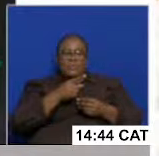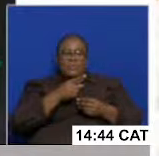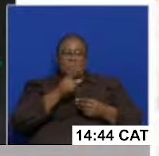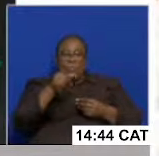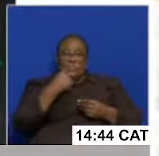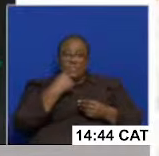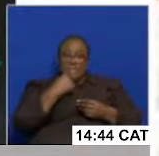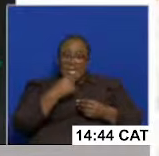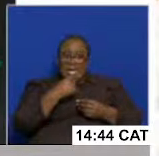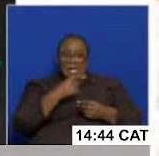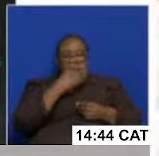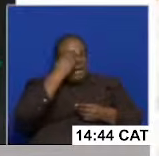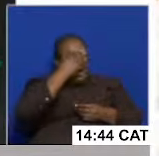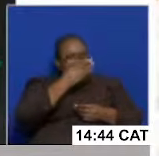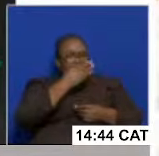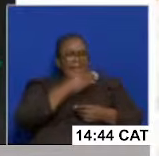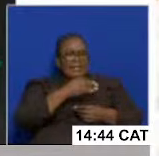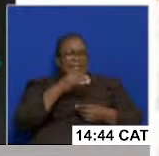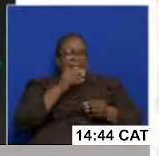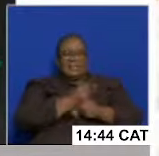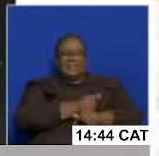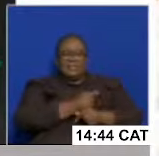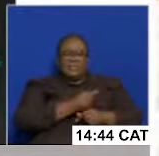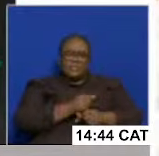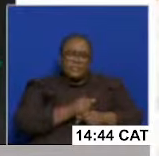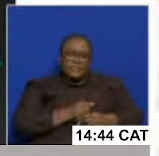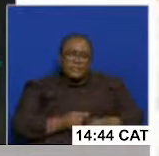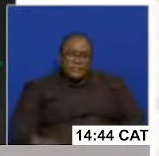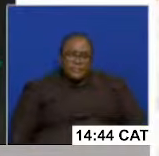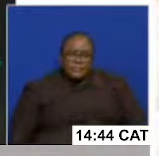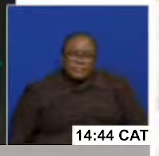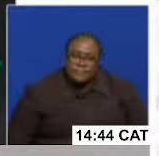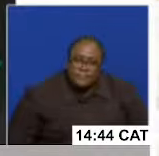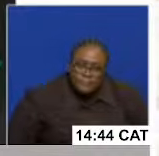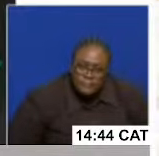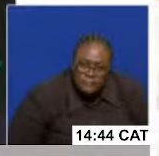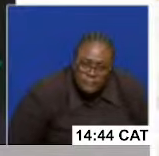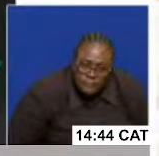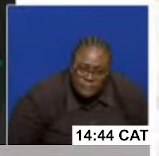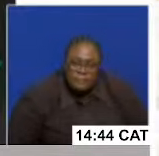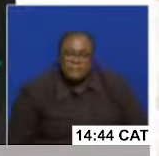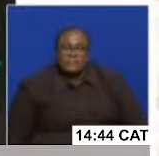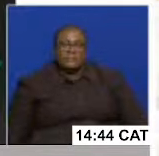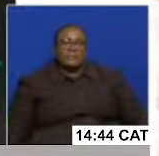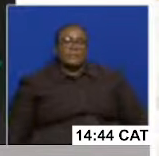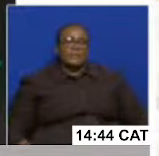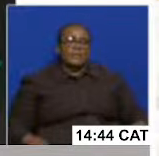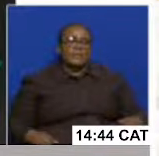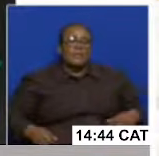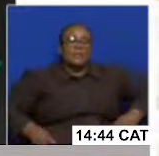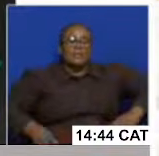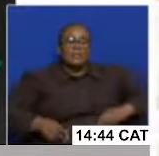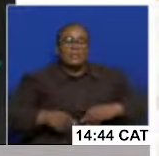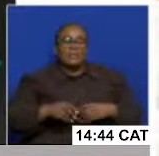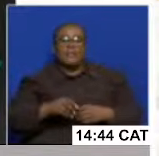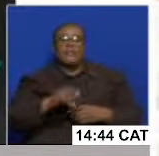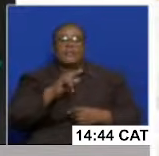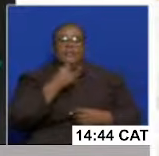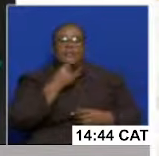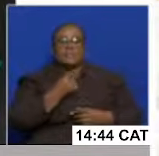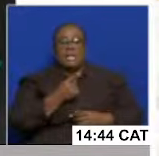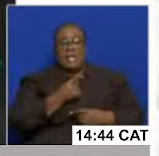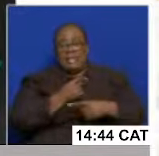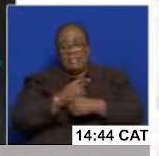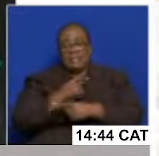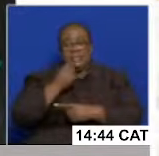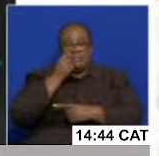Yes. And the next message from her, she says, "This man, he had hidden agendas, I am telling you." And you then say